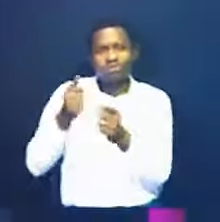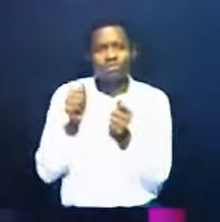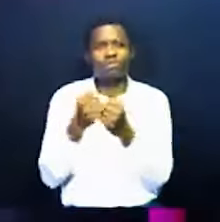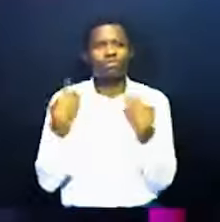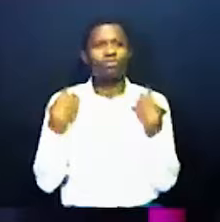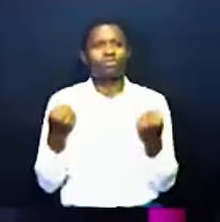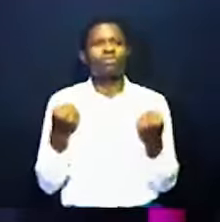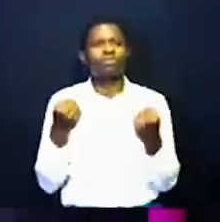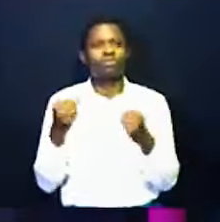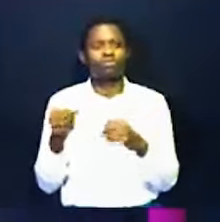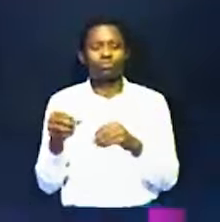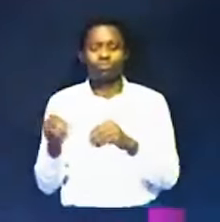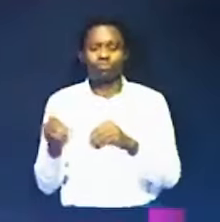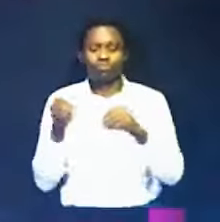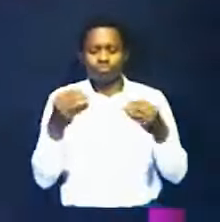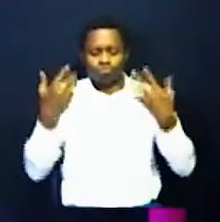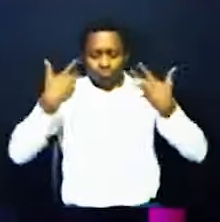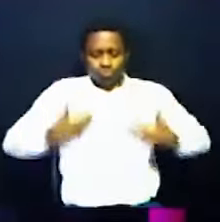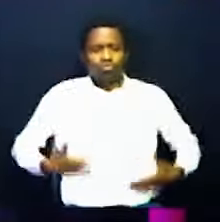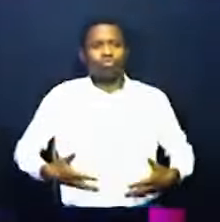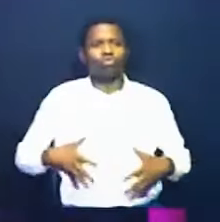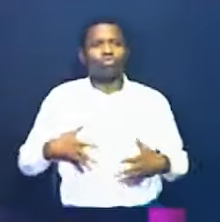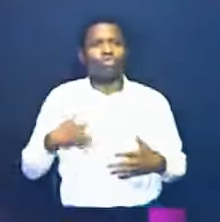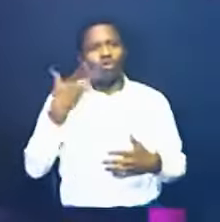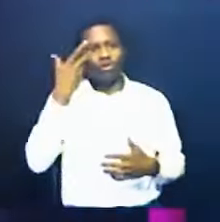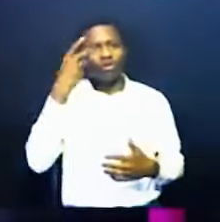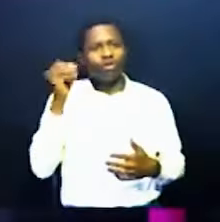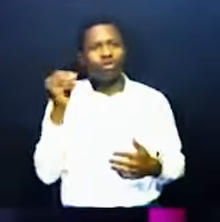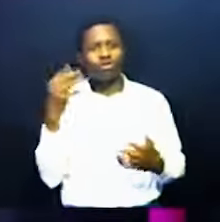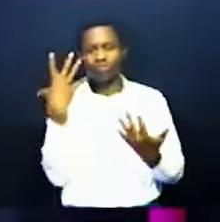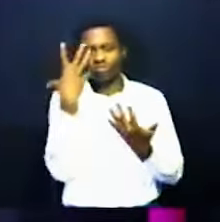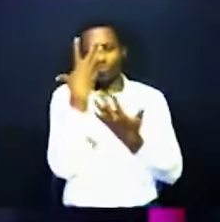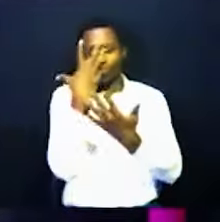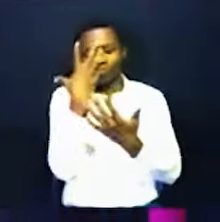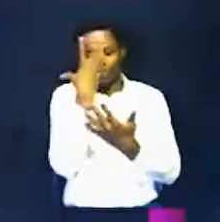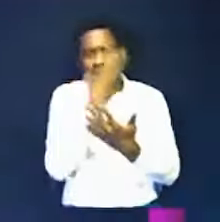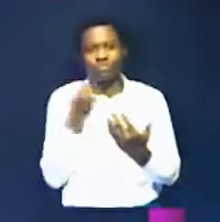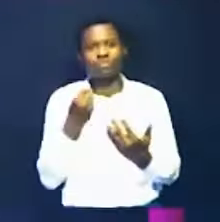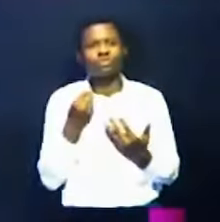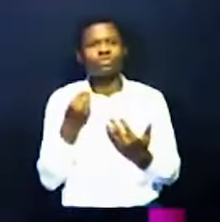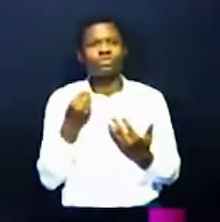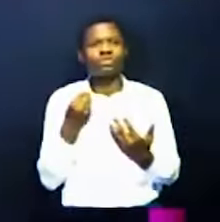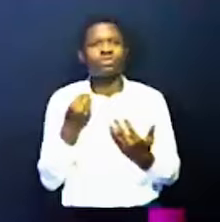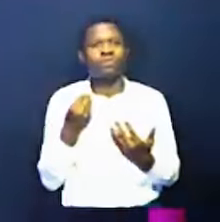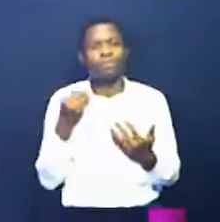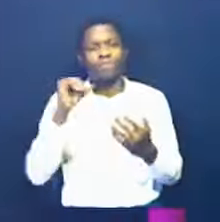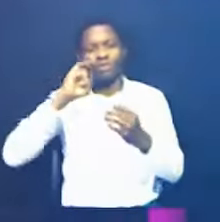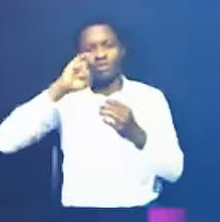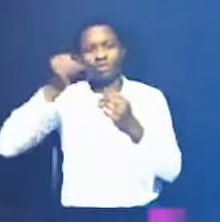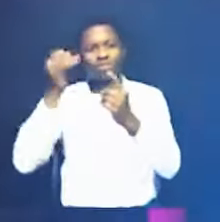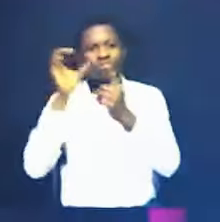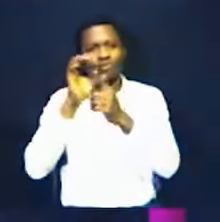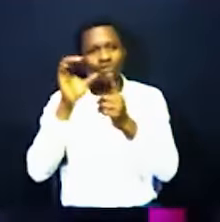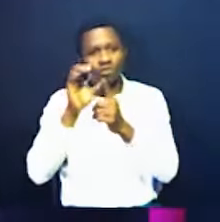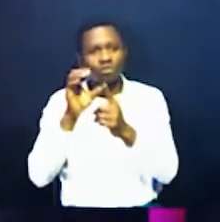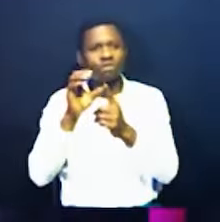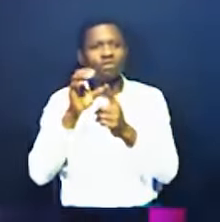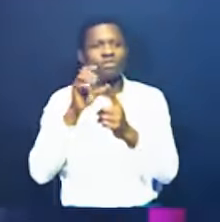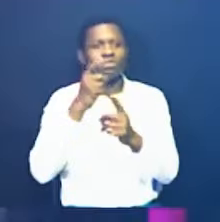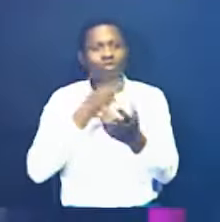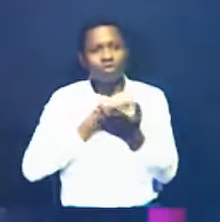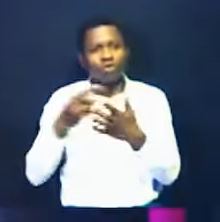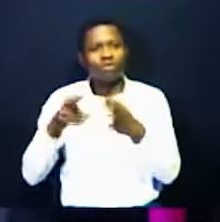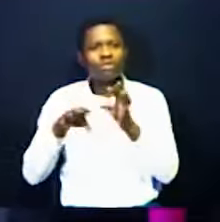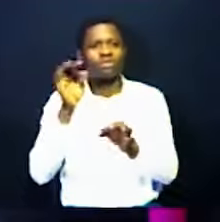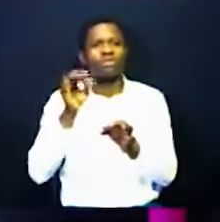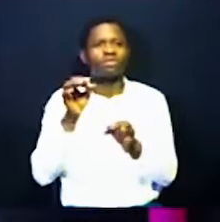holy city, the uncircumcised and defiled will not enter you again.